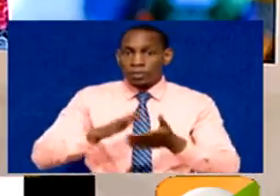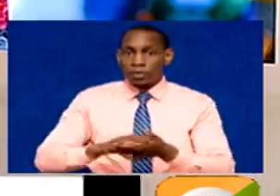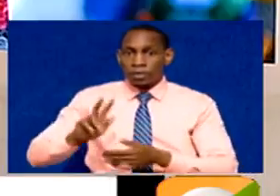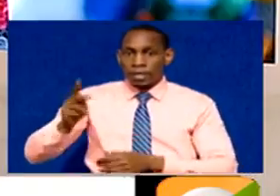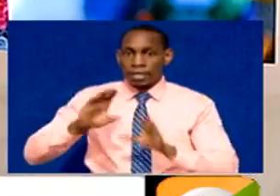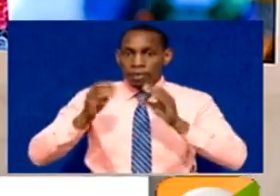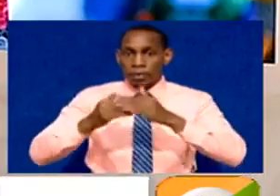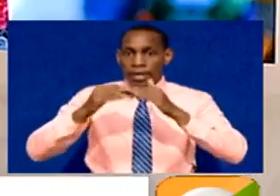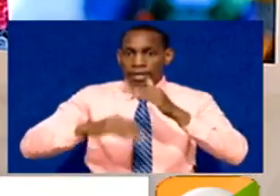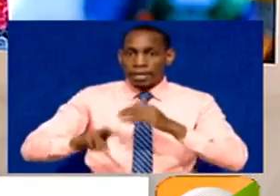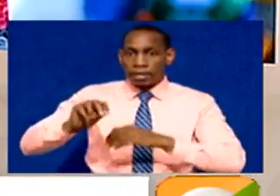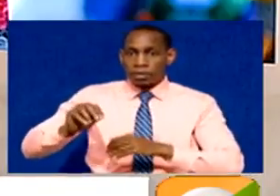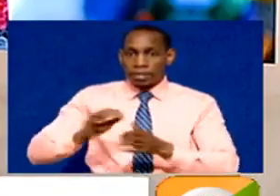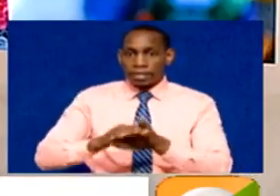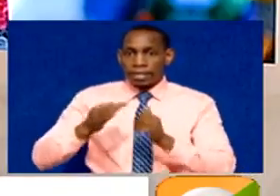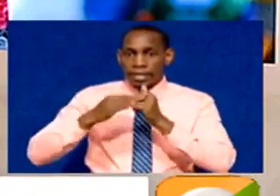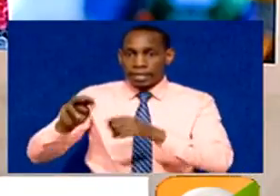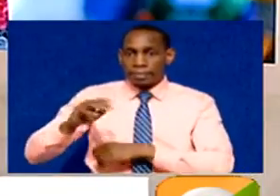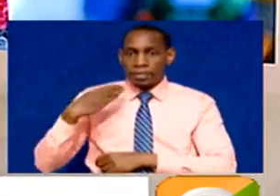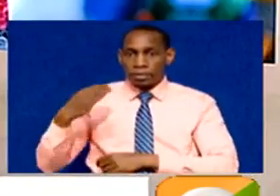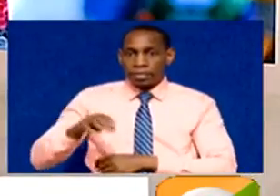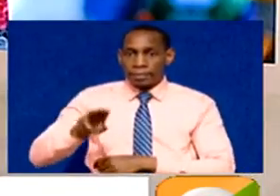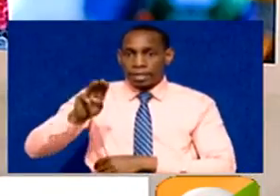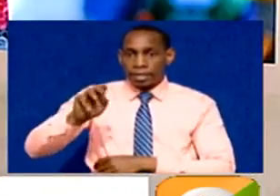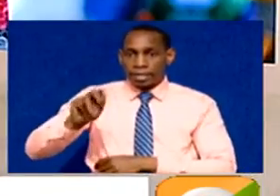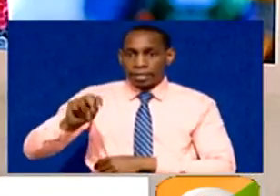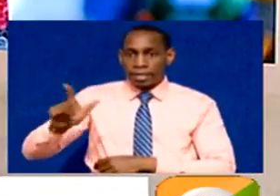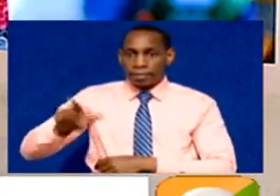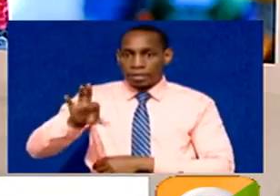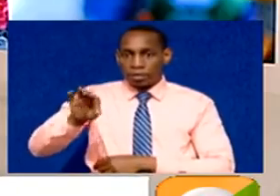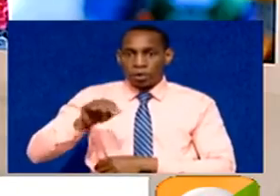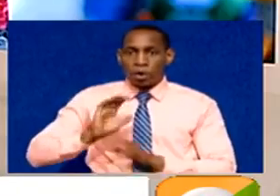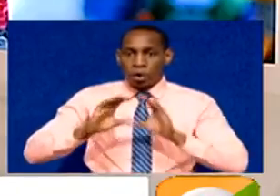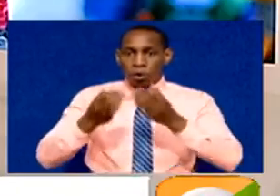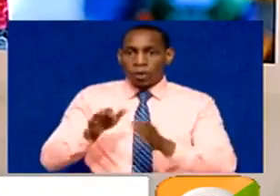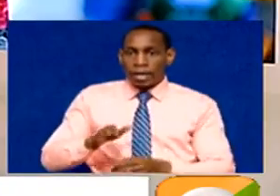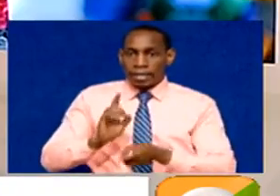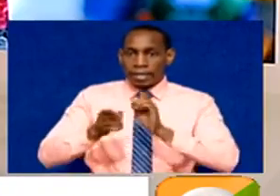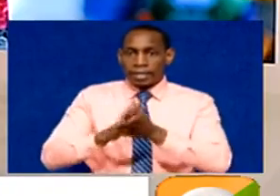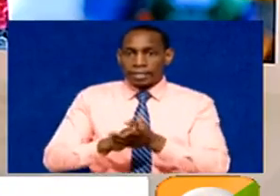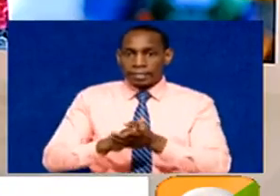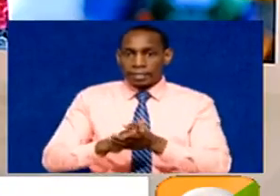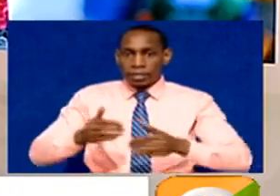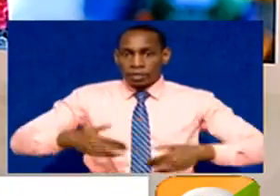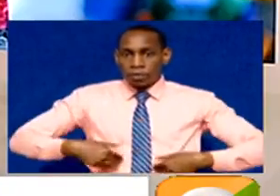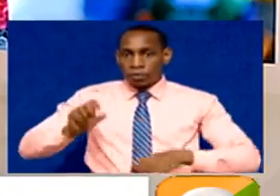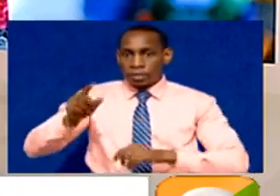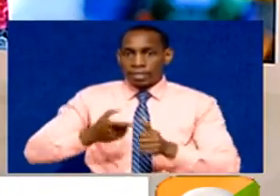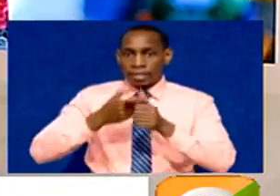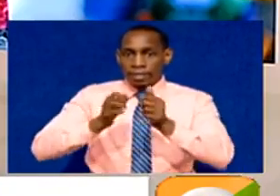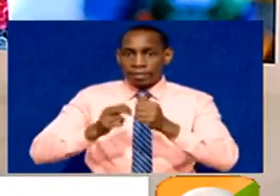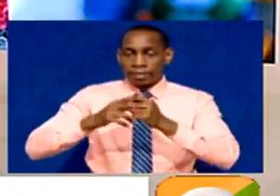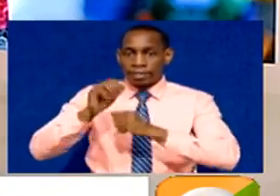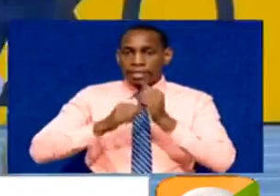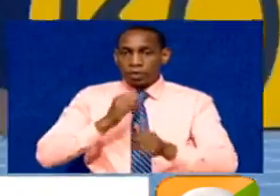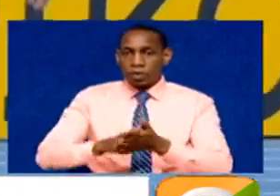As World Under 20 800 meters champion, Emmanuel Wanyonyi has been nominated for the World Athletics Male Rising Star Award. The